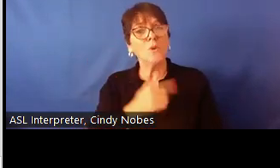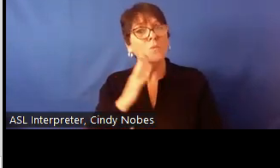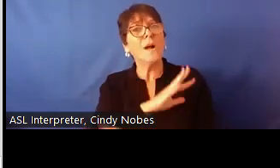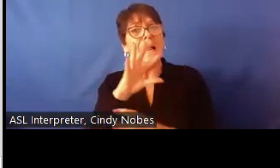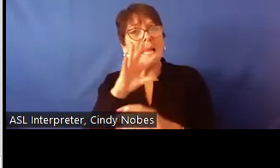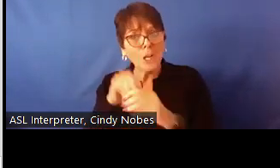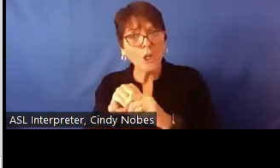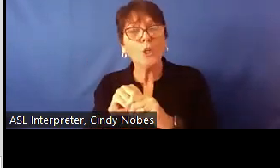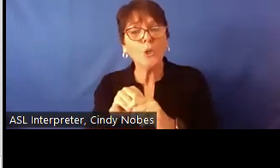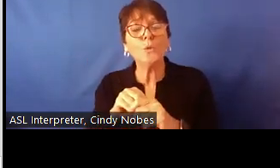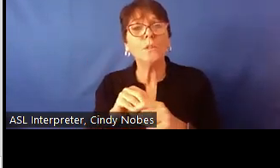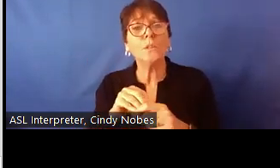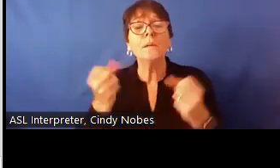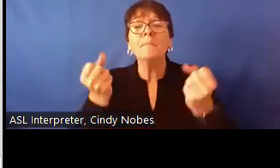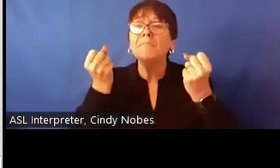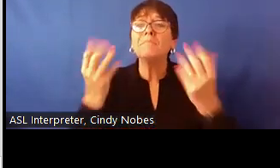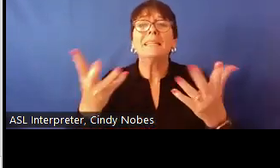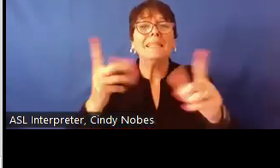where we have included lots of